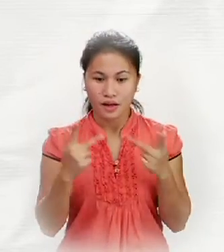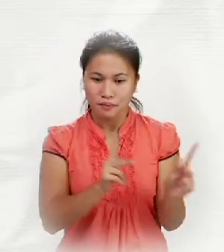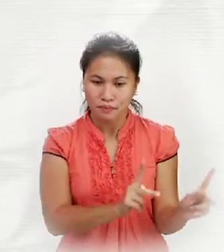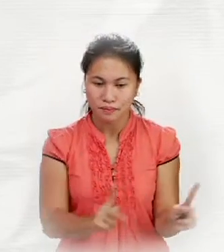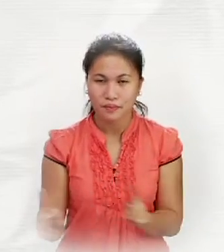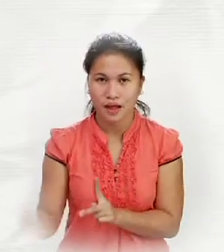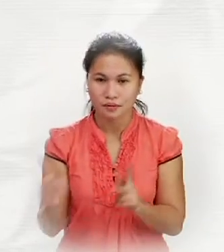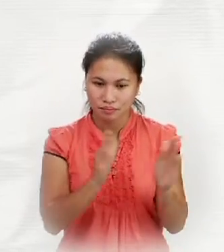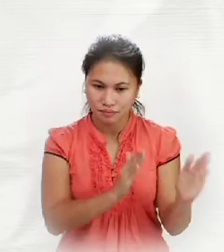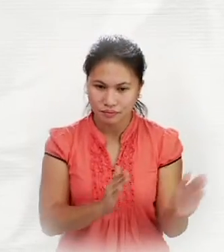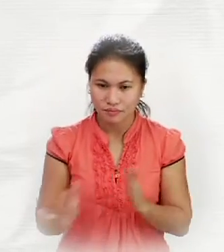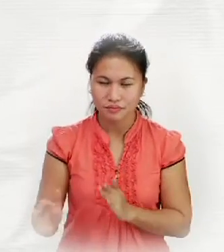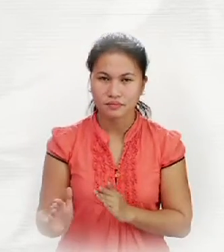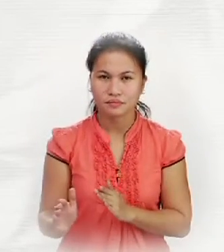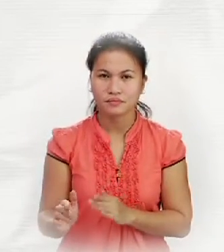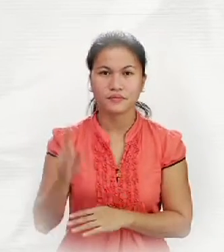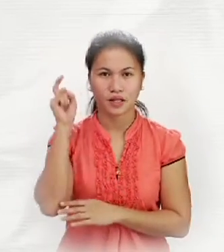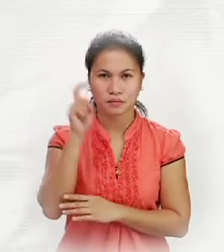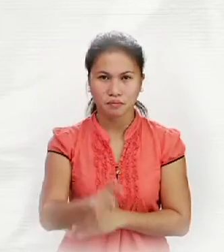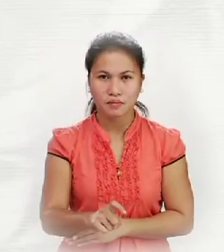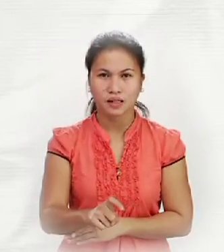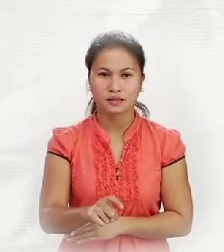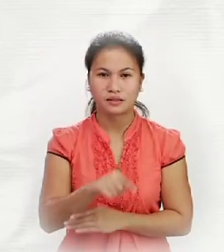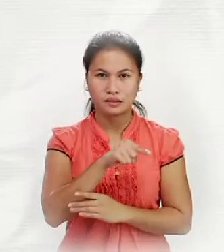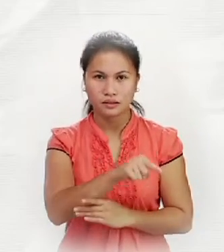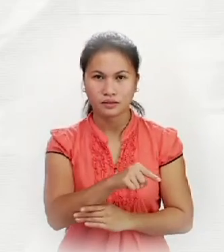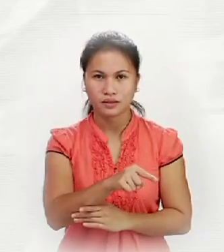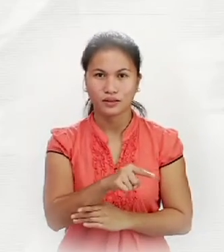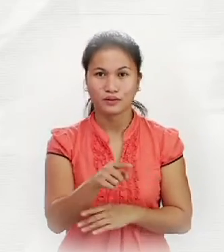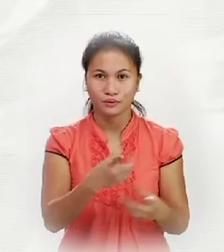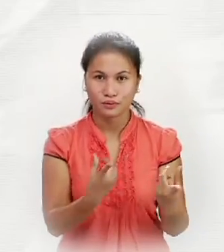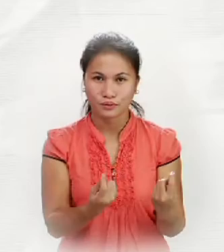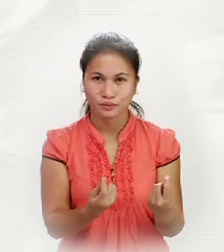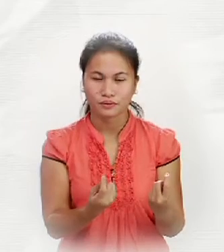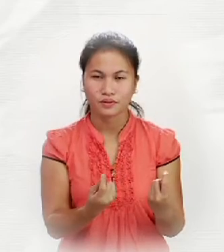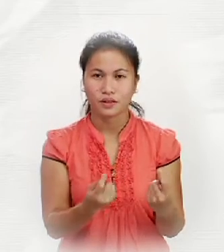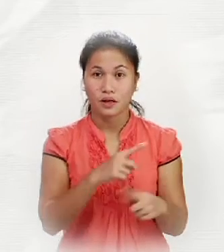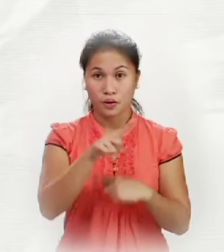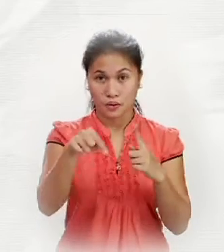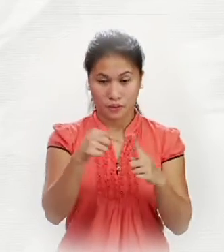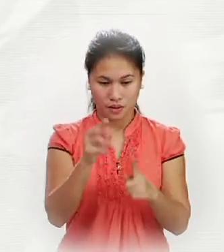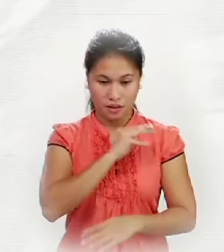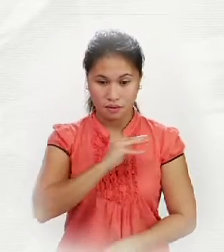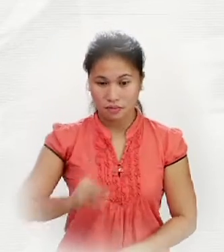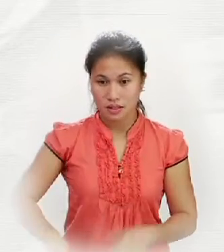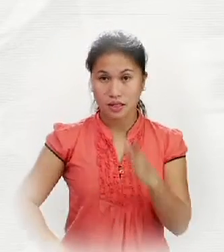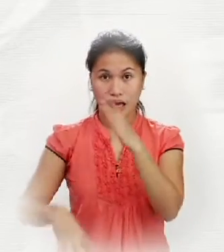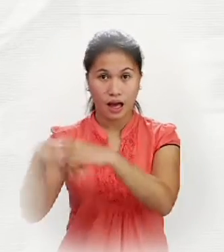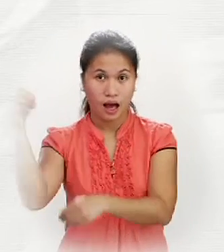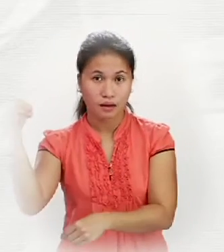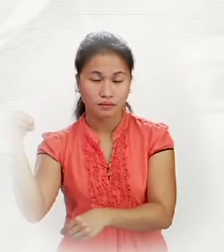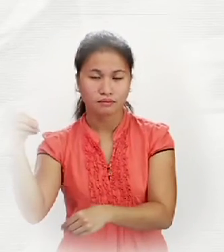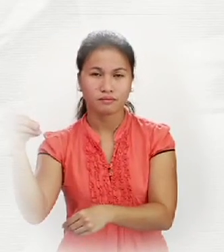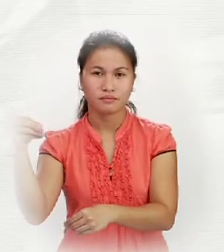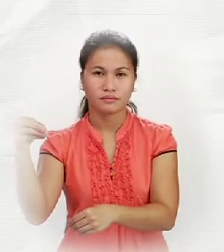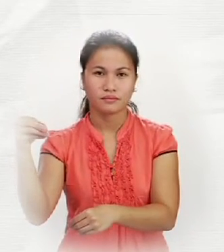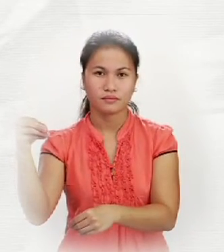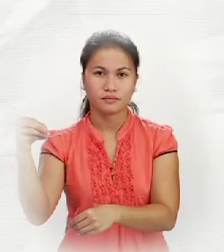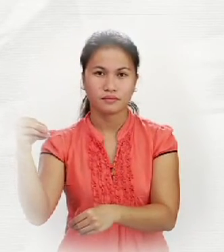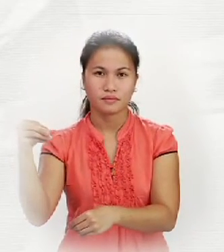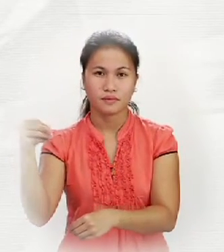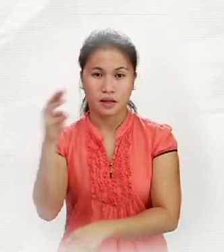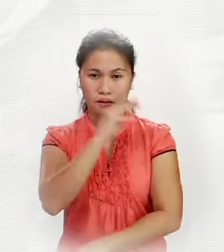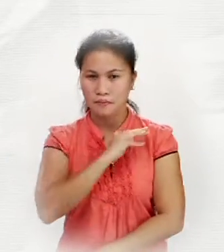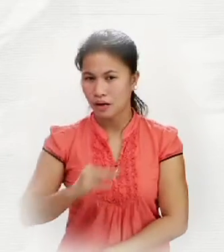he must implement. When the master is out of sight, the master